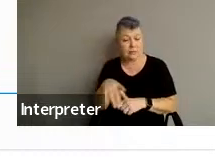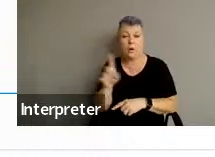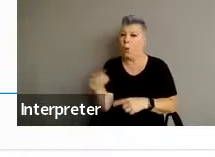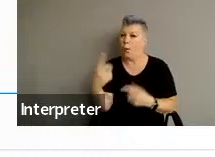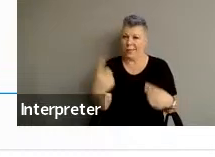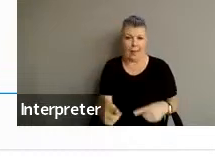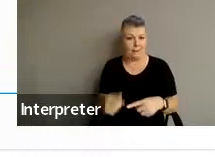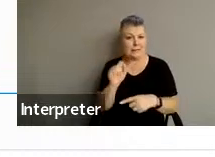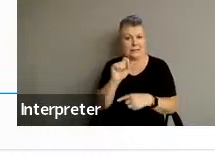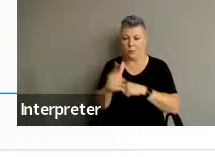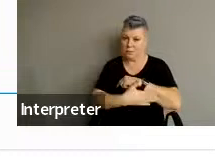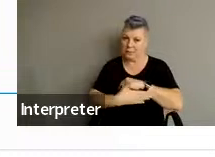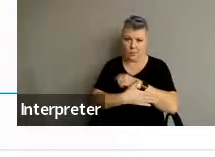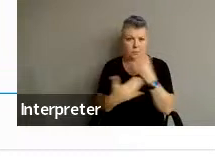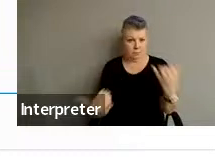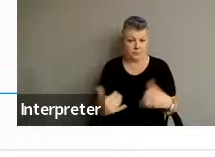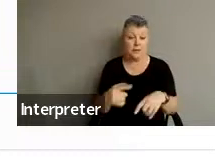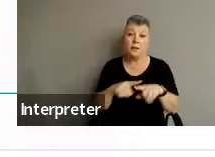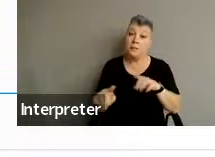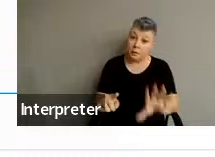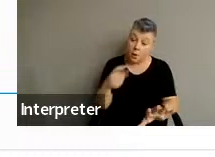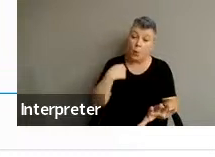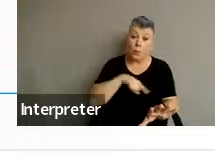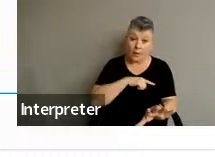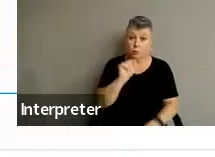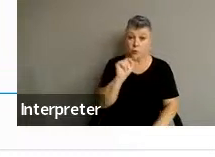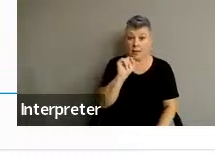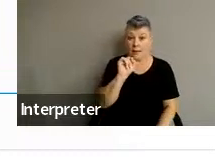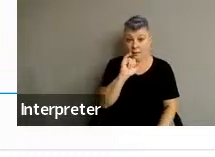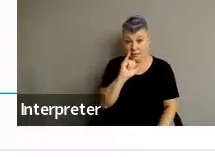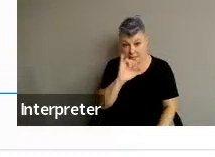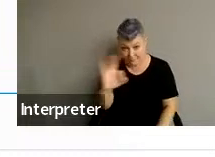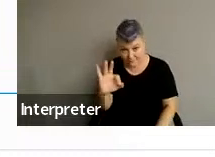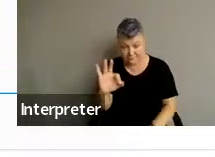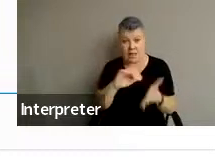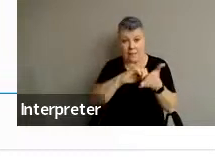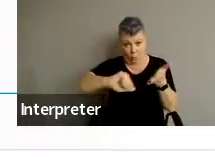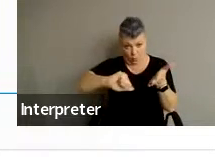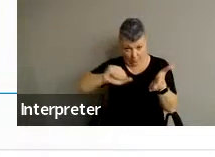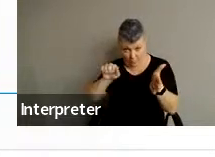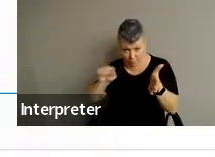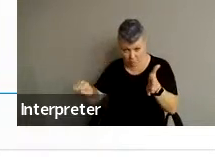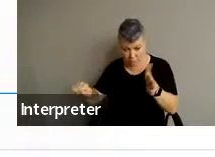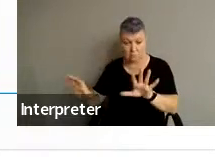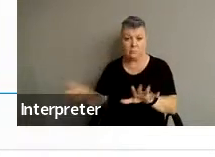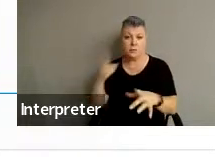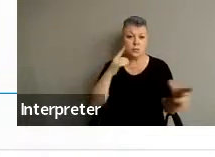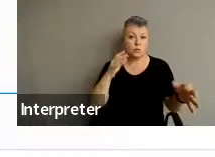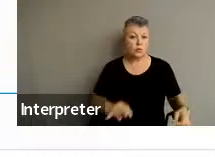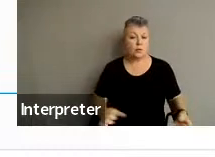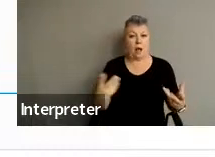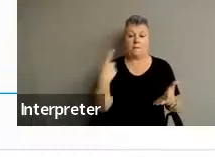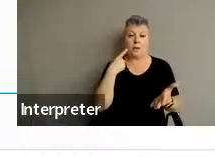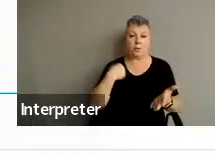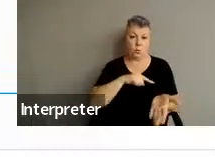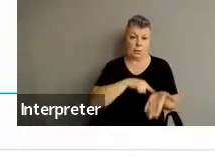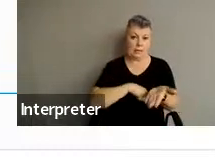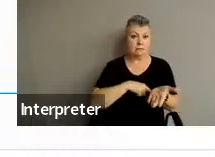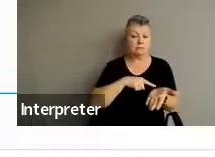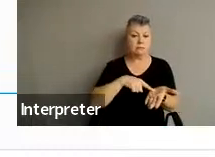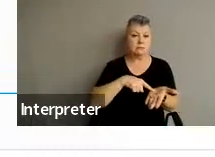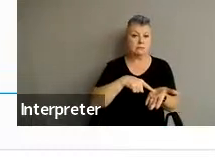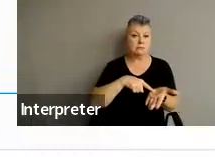at this moment in time, but we have to take out those TIFs, reduce our assessed valuation by them to determine our amount that our calculation